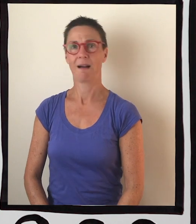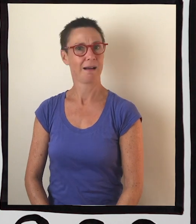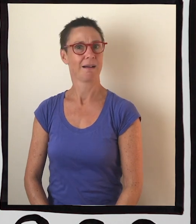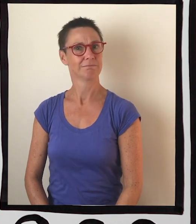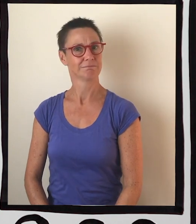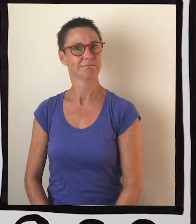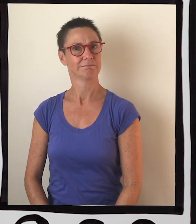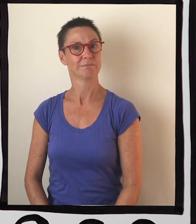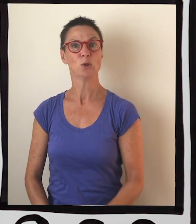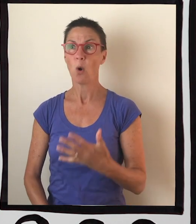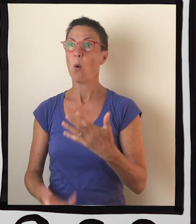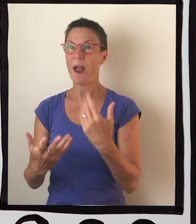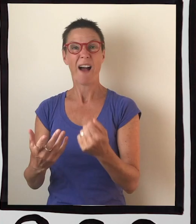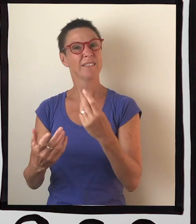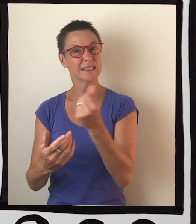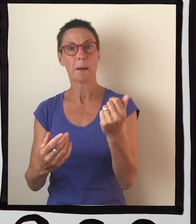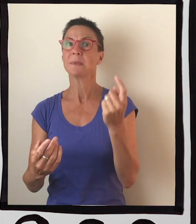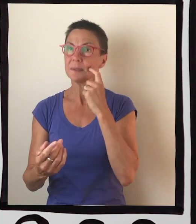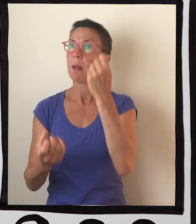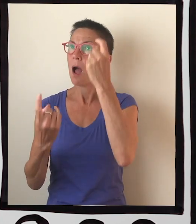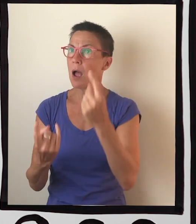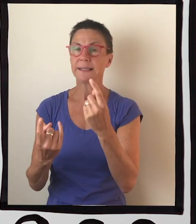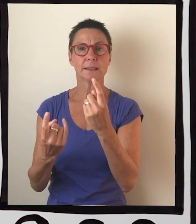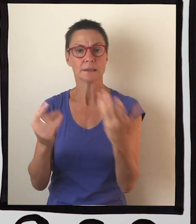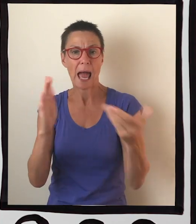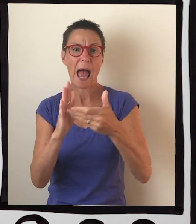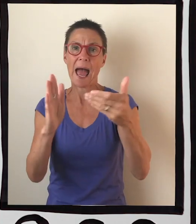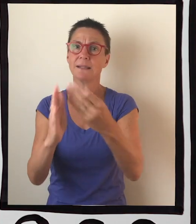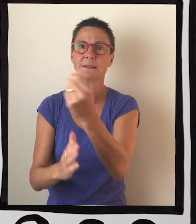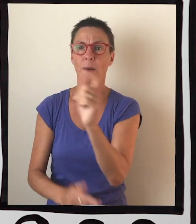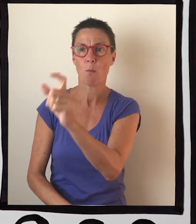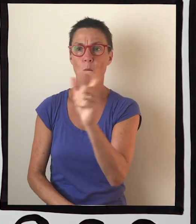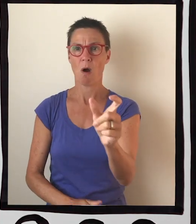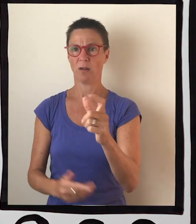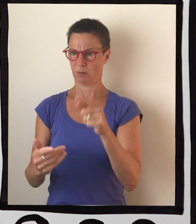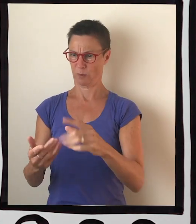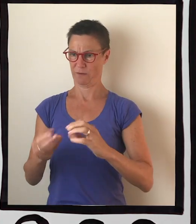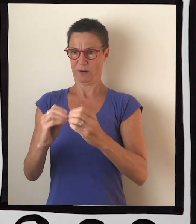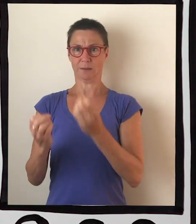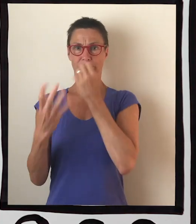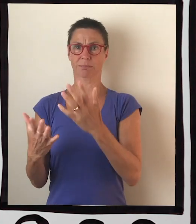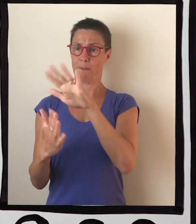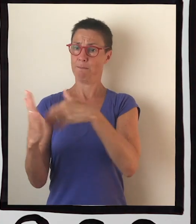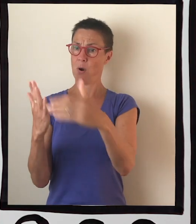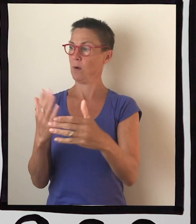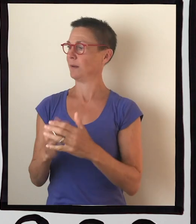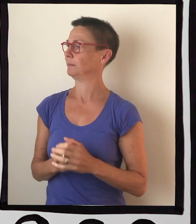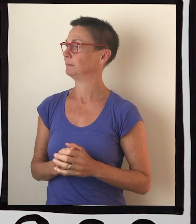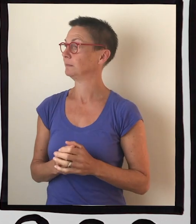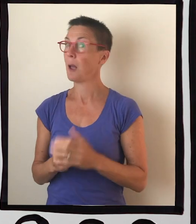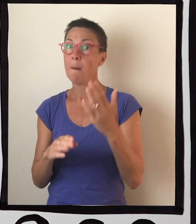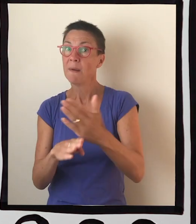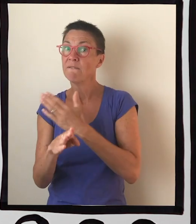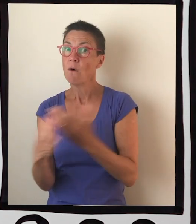Cool. That's really great. We took a couple of ideas. We had a couple of words and we created this amazing poem. But before